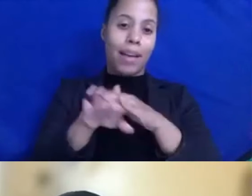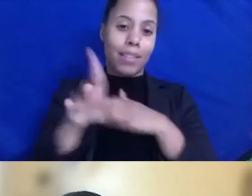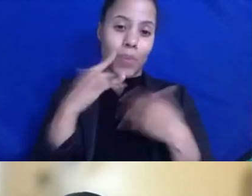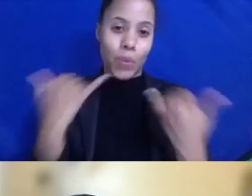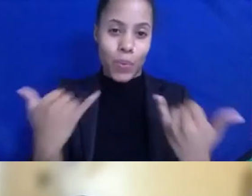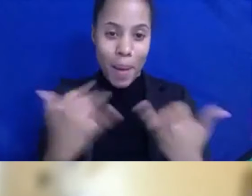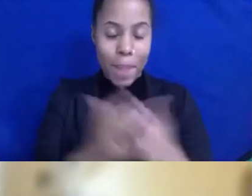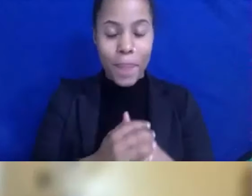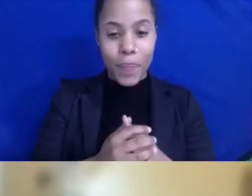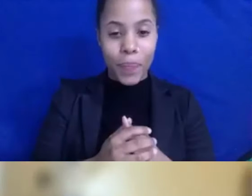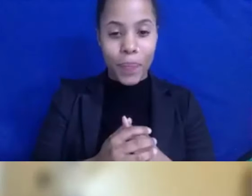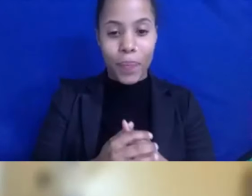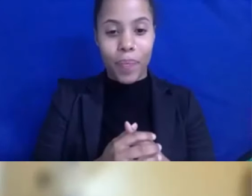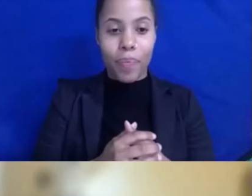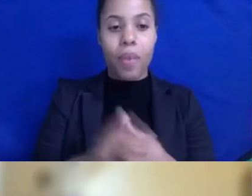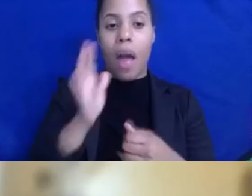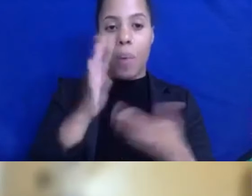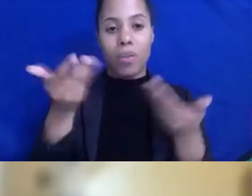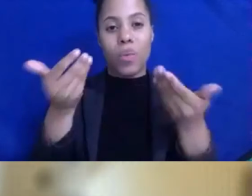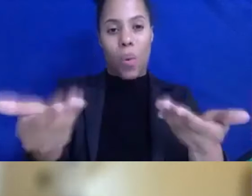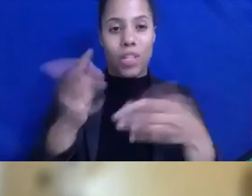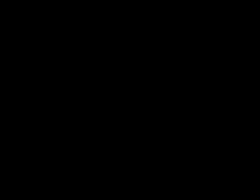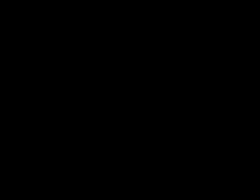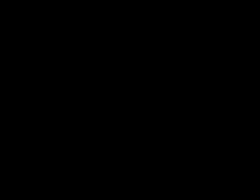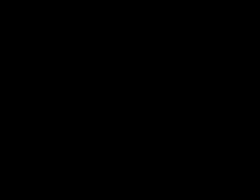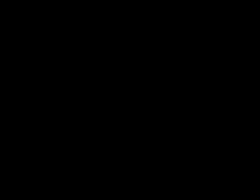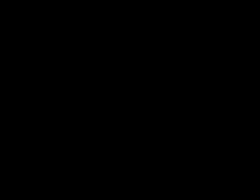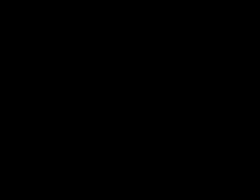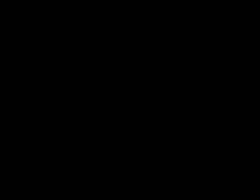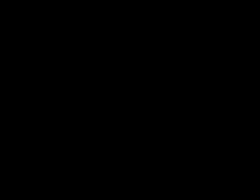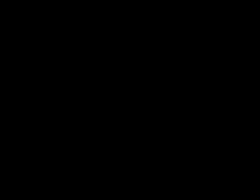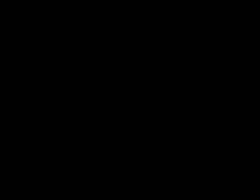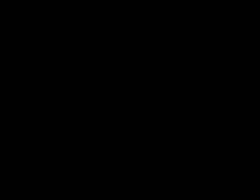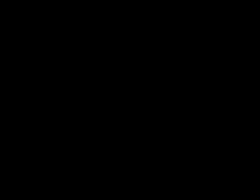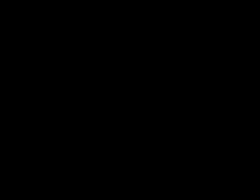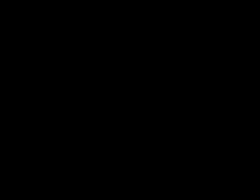I'm going to share my screen